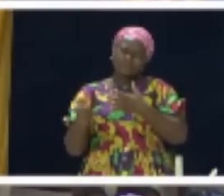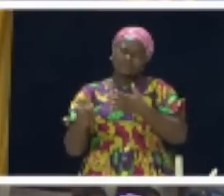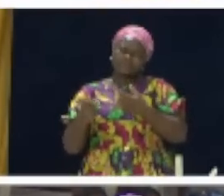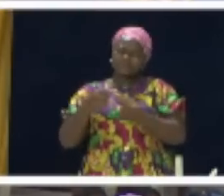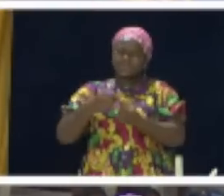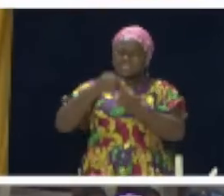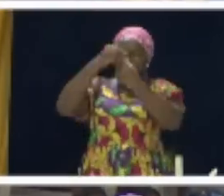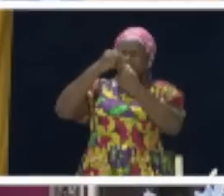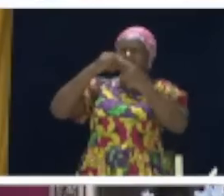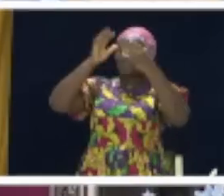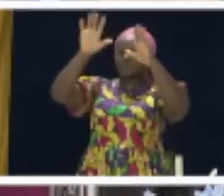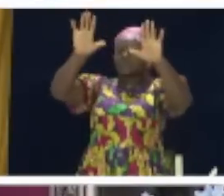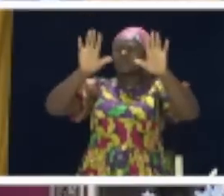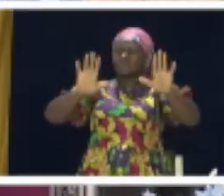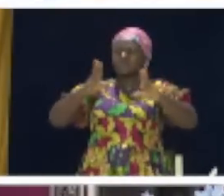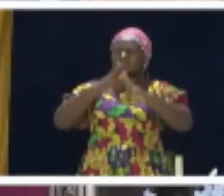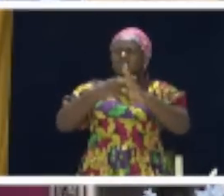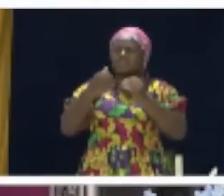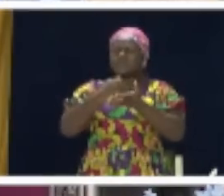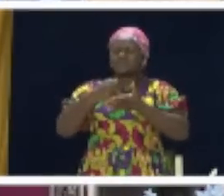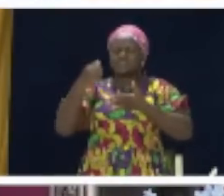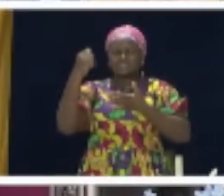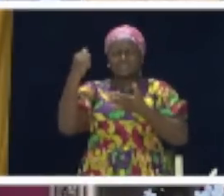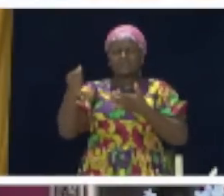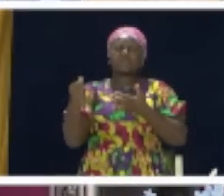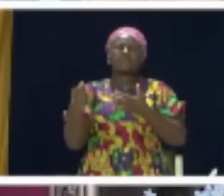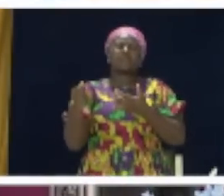Special miracles,